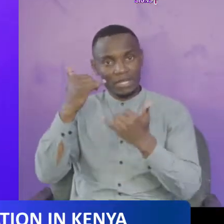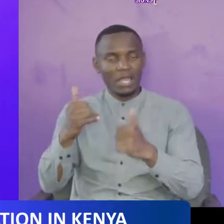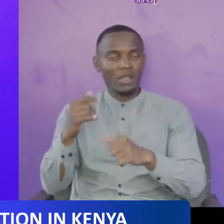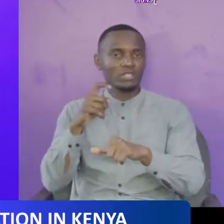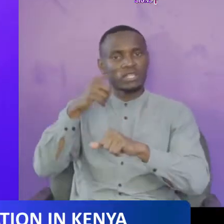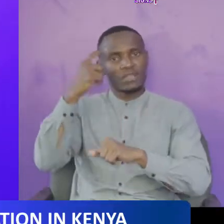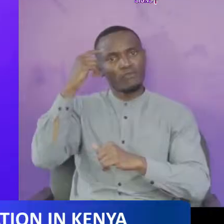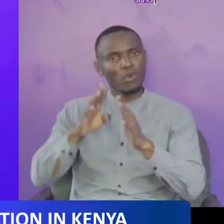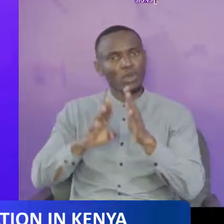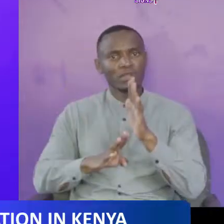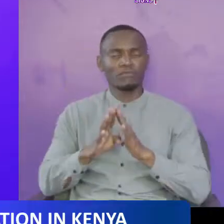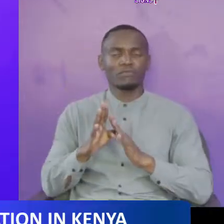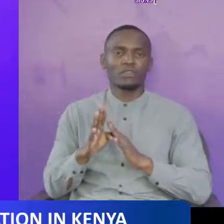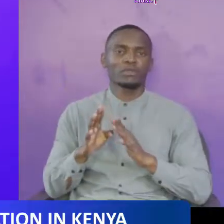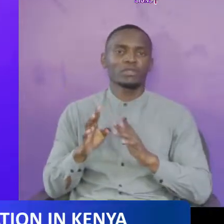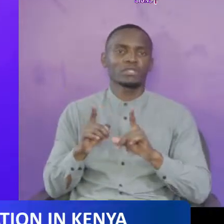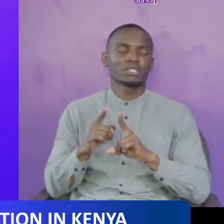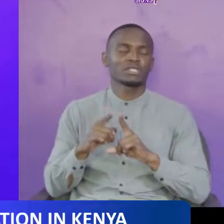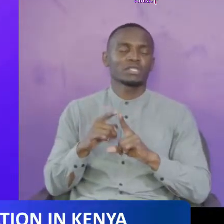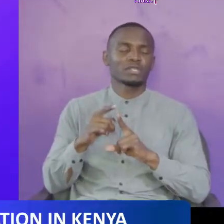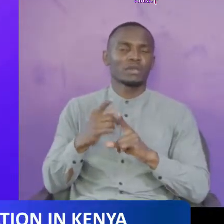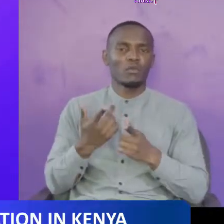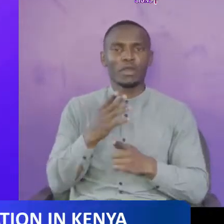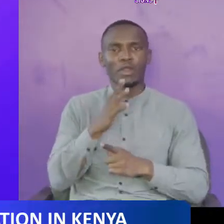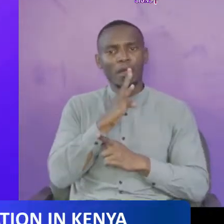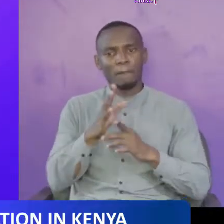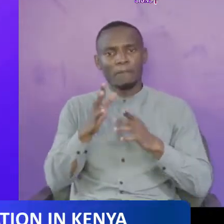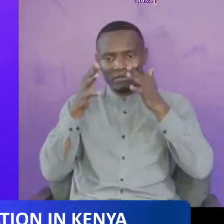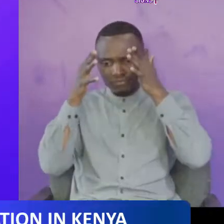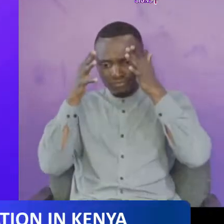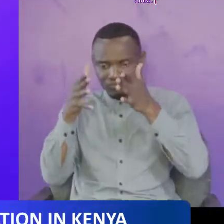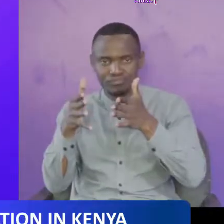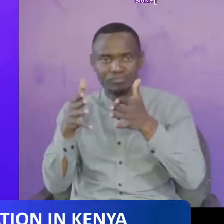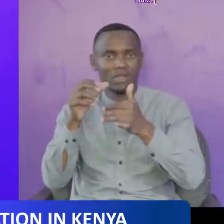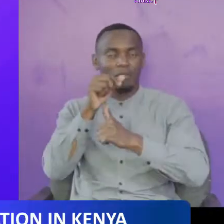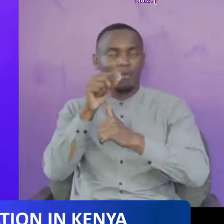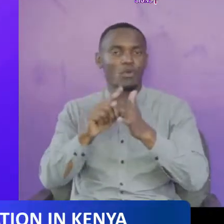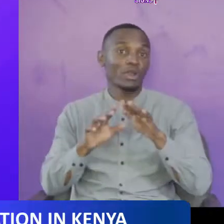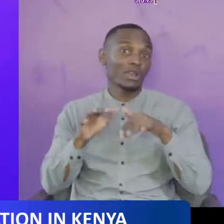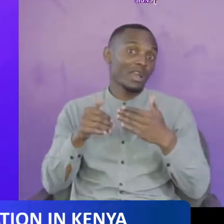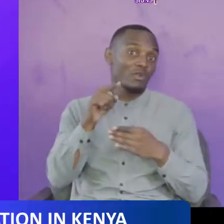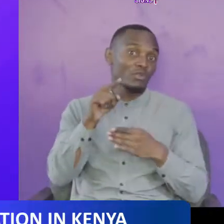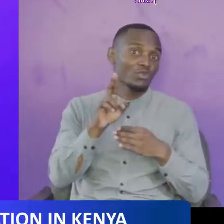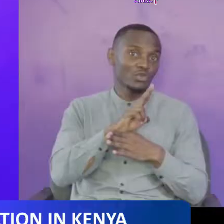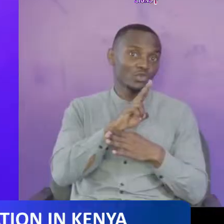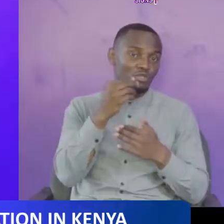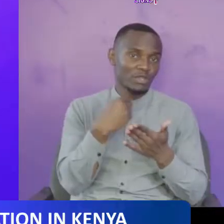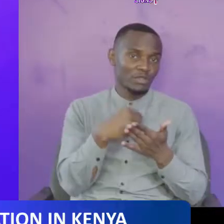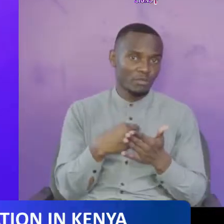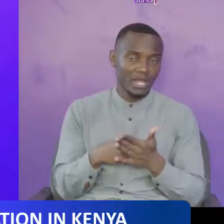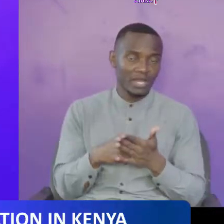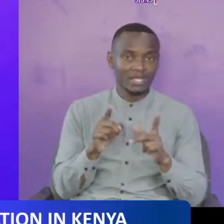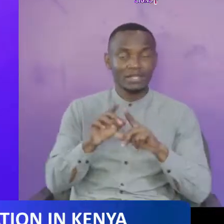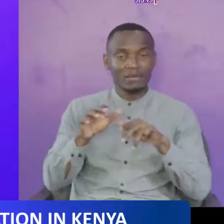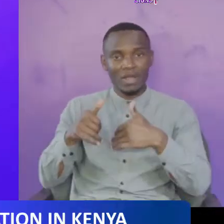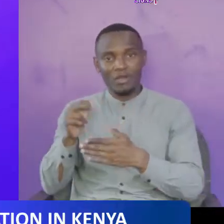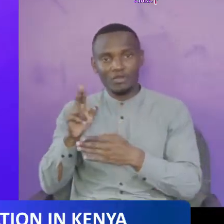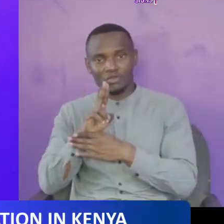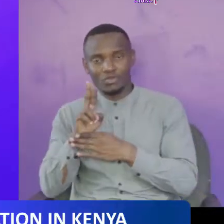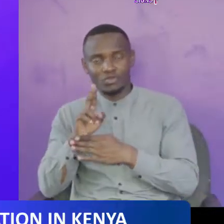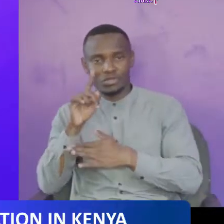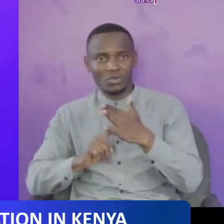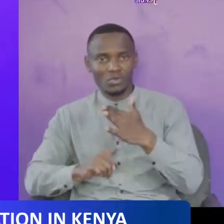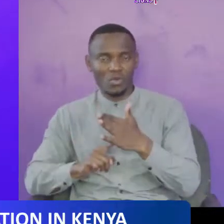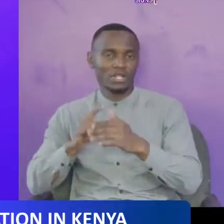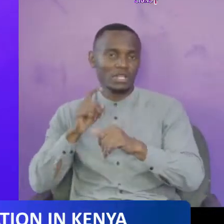And just be intentional. Be intentional about how you're spending your money, how you're spending your time, how you're dividing